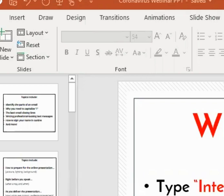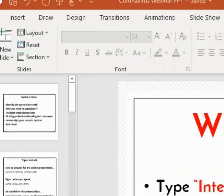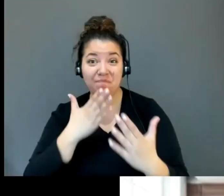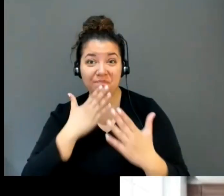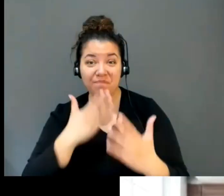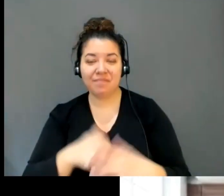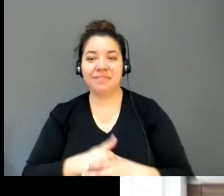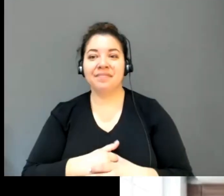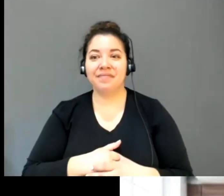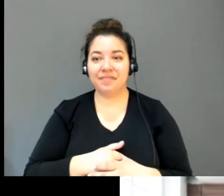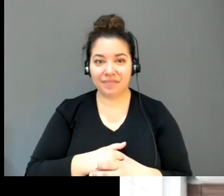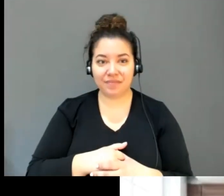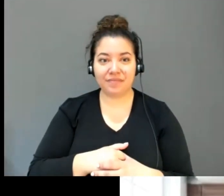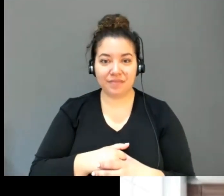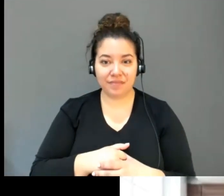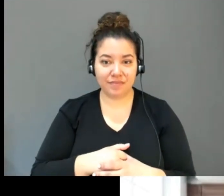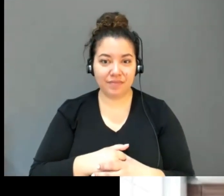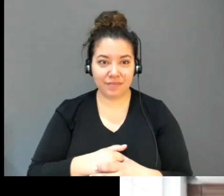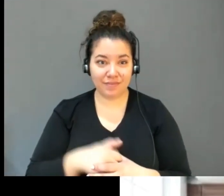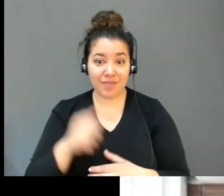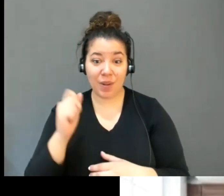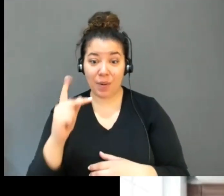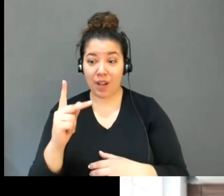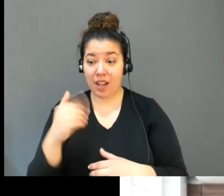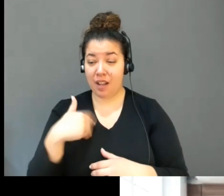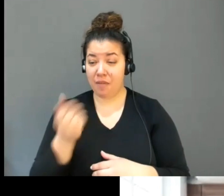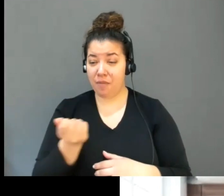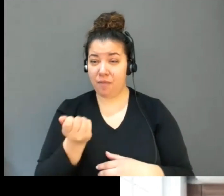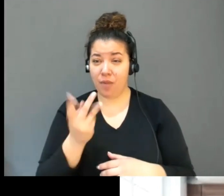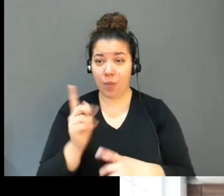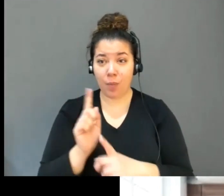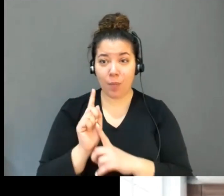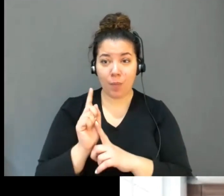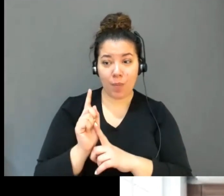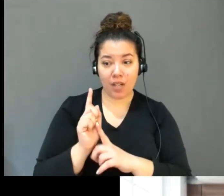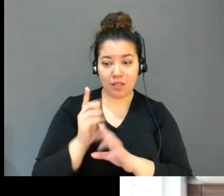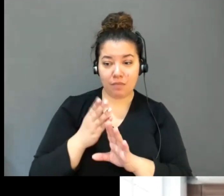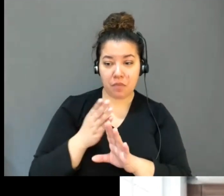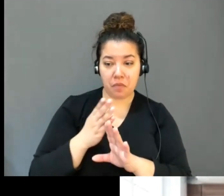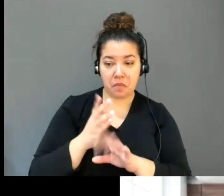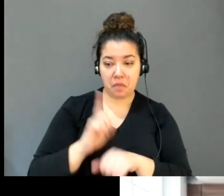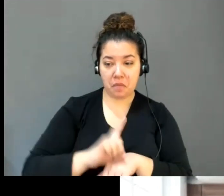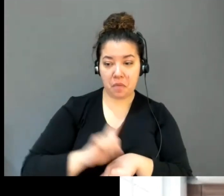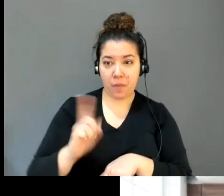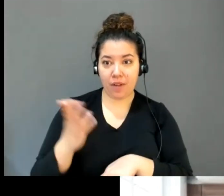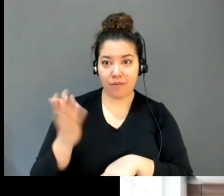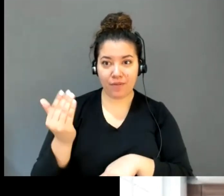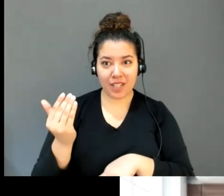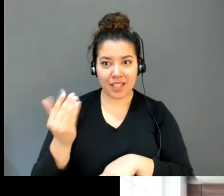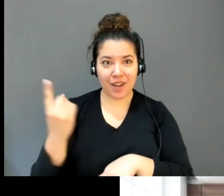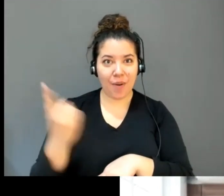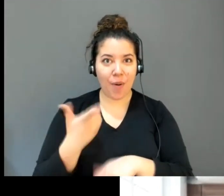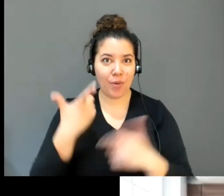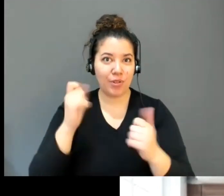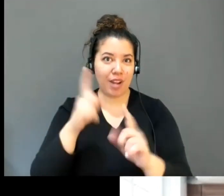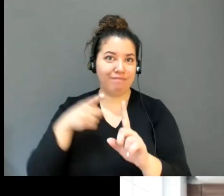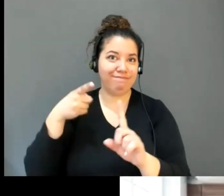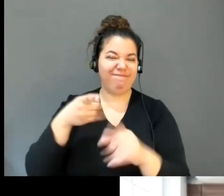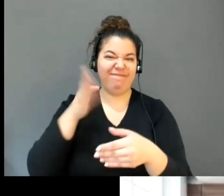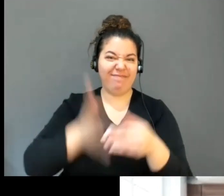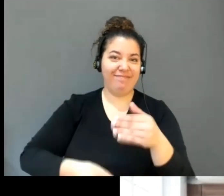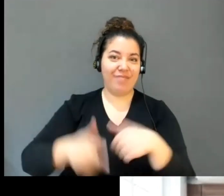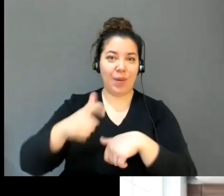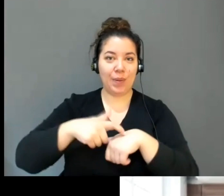much. And we are just a couple minutes shy of 1:15. We always try to end on time.